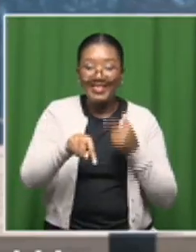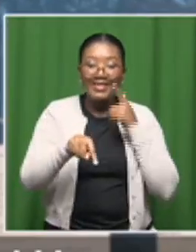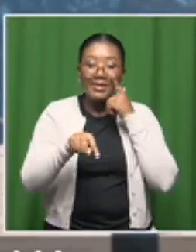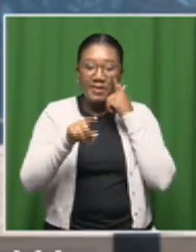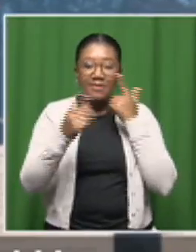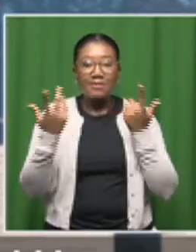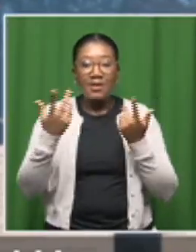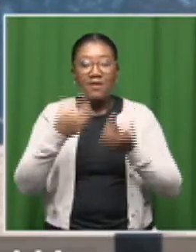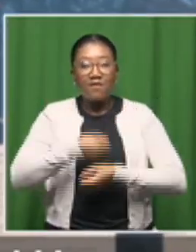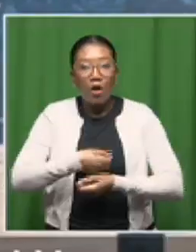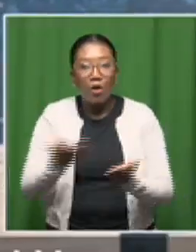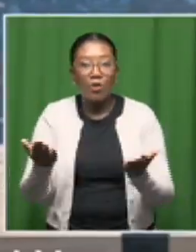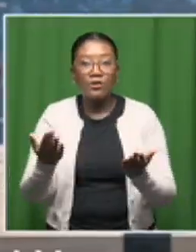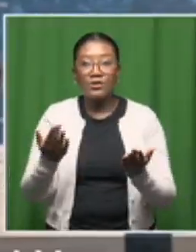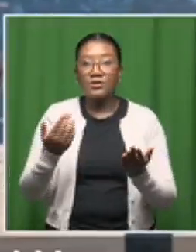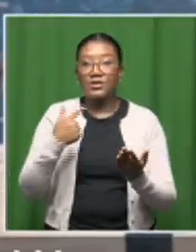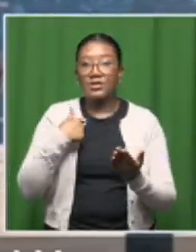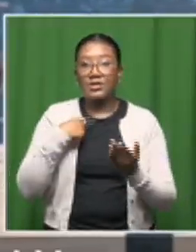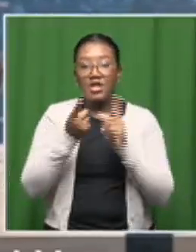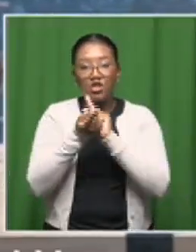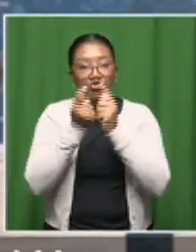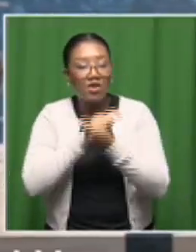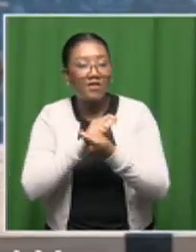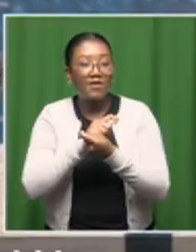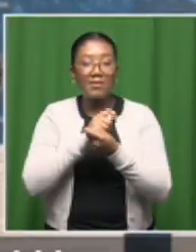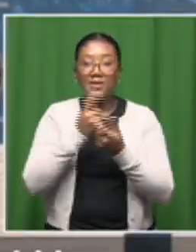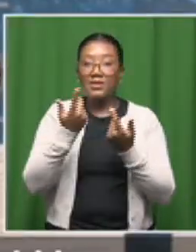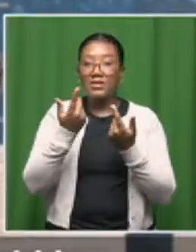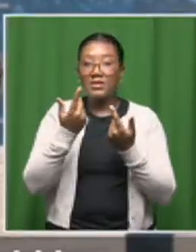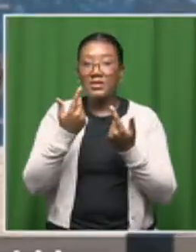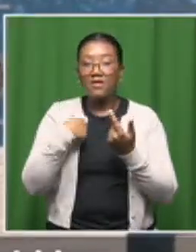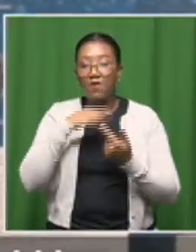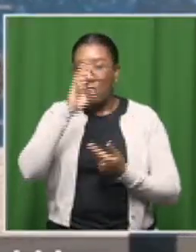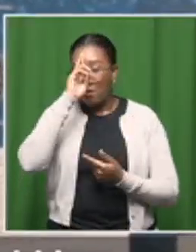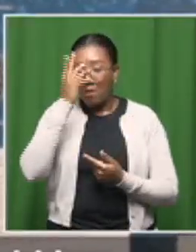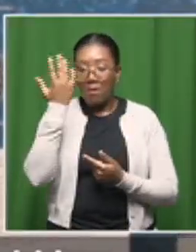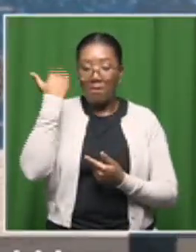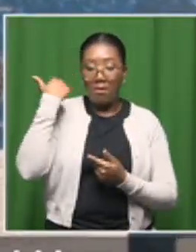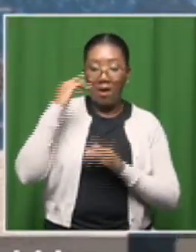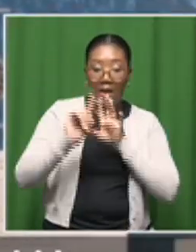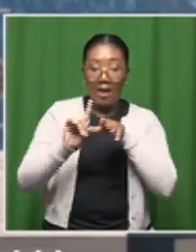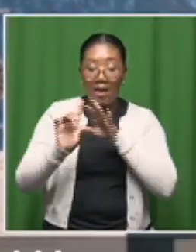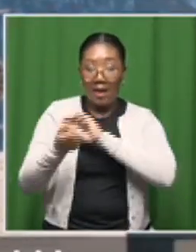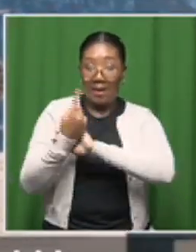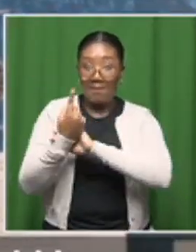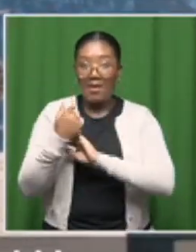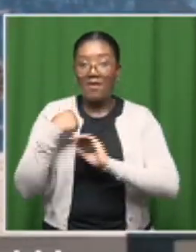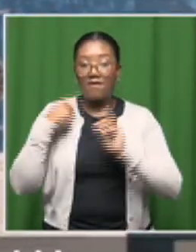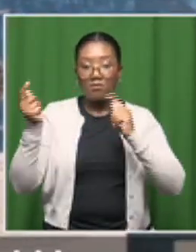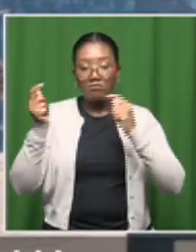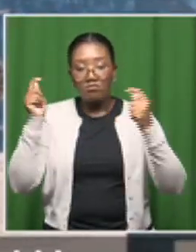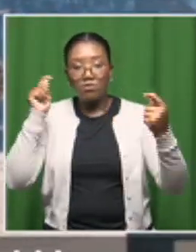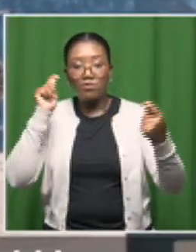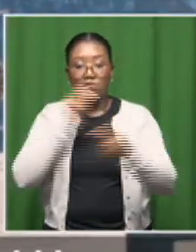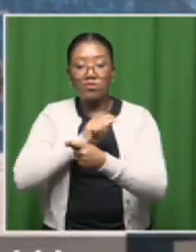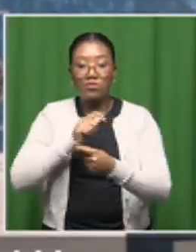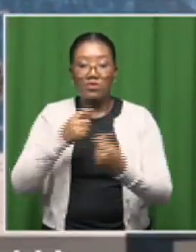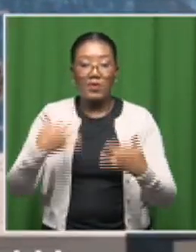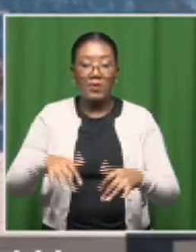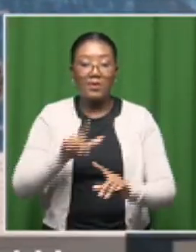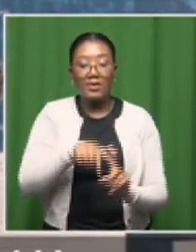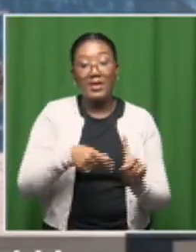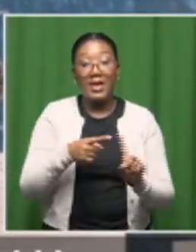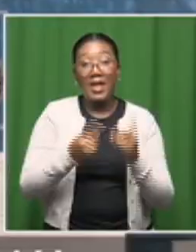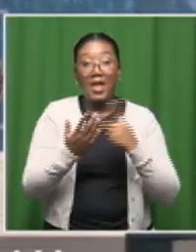of transformation and restoration in terms of restorative memory. So I'm very excited this morning to have with us